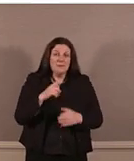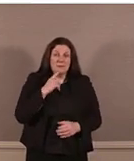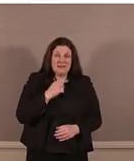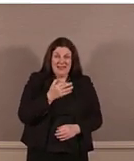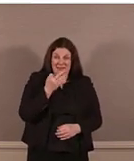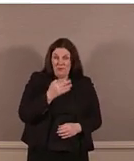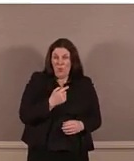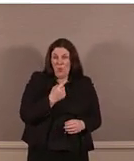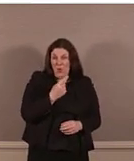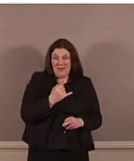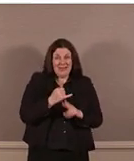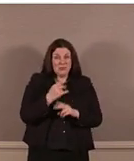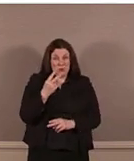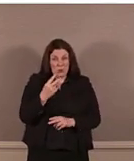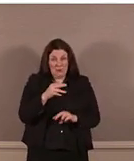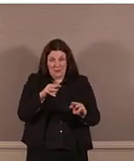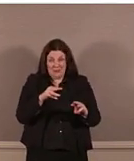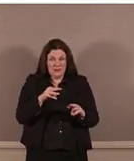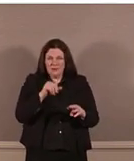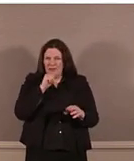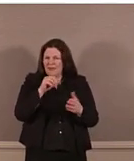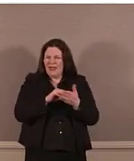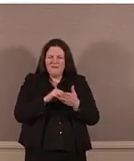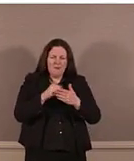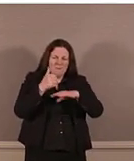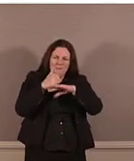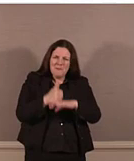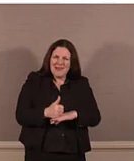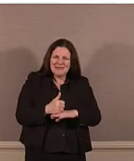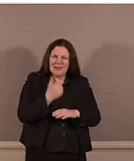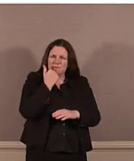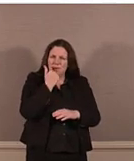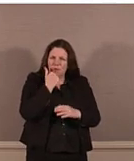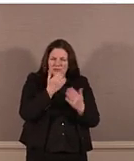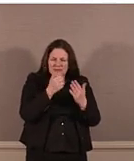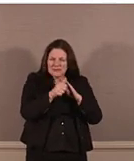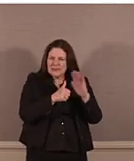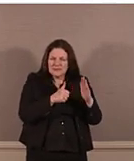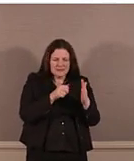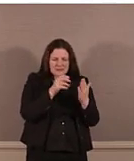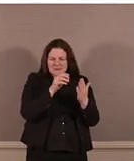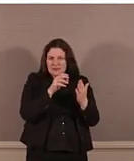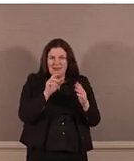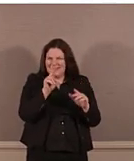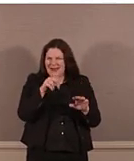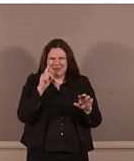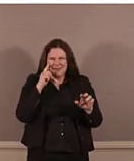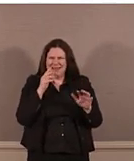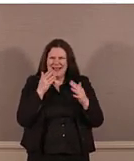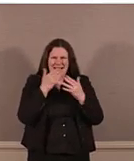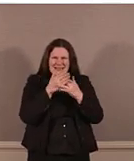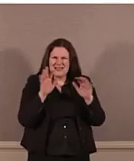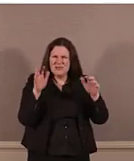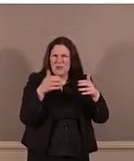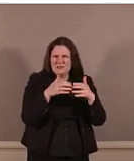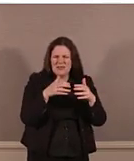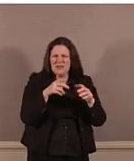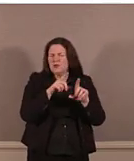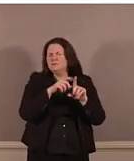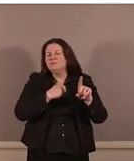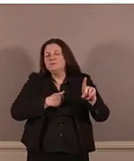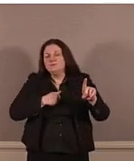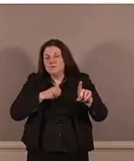the population that don't have basic digital skills, so you can't actually access the websites, you don't have the